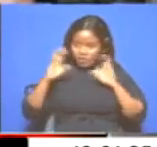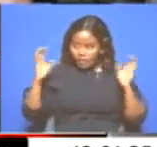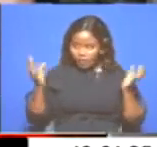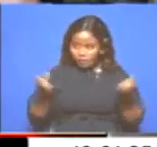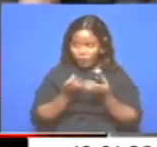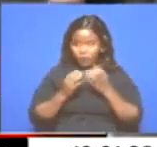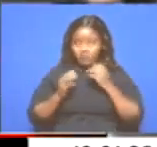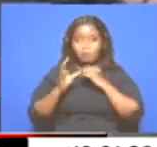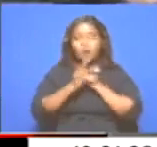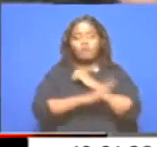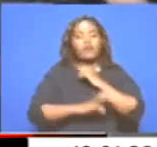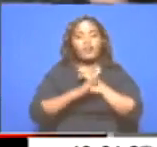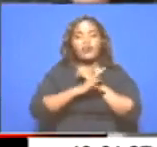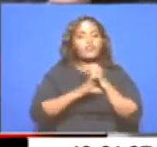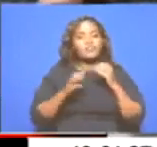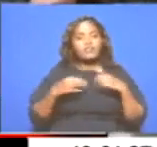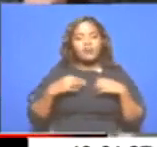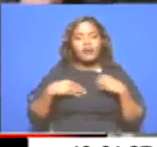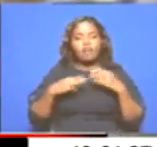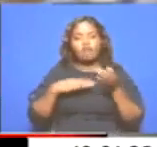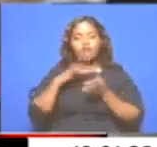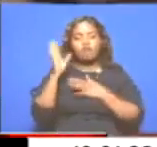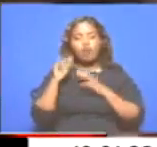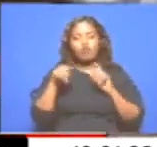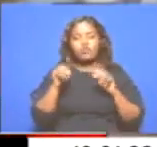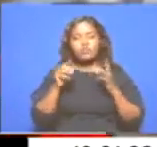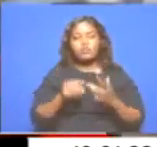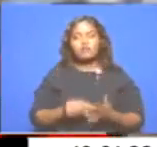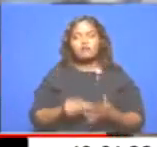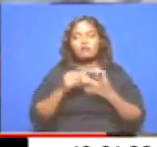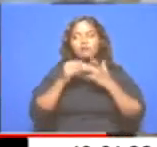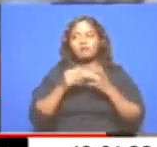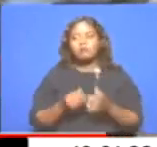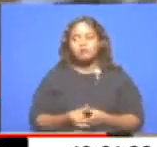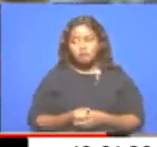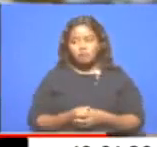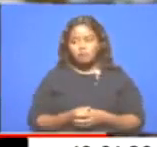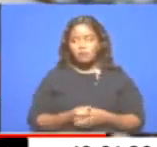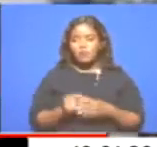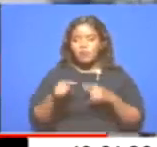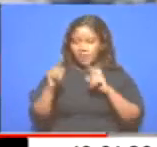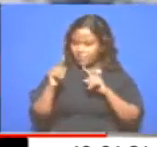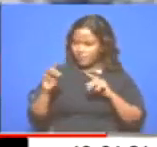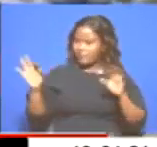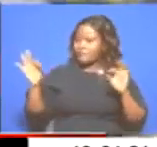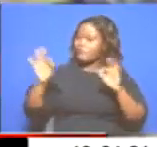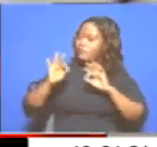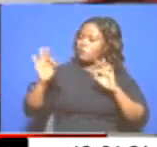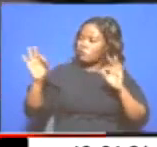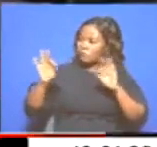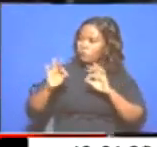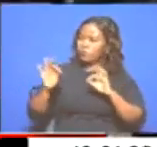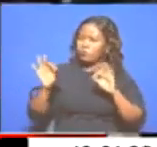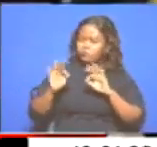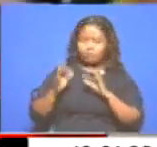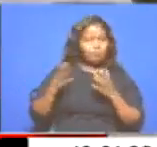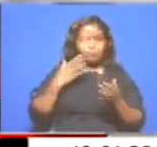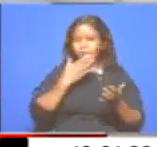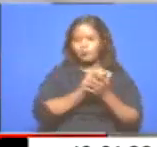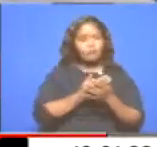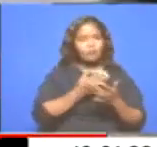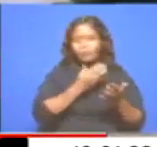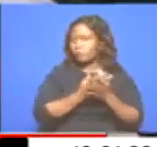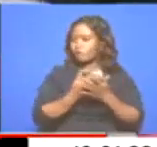give on this special occasion. It's such a nice gesture. Thank you so much. I'm